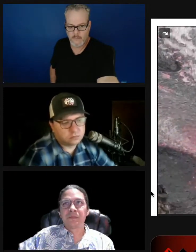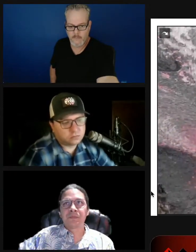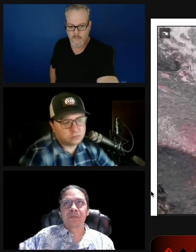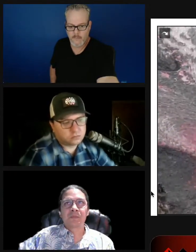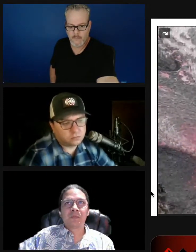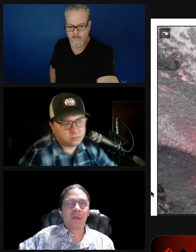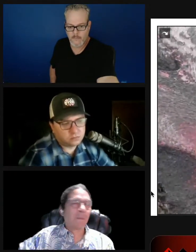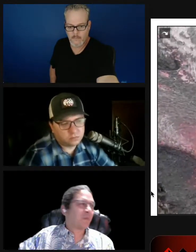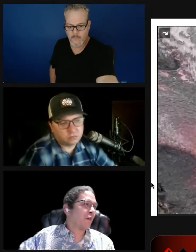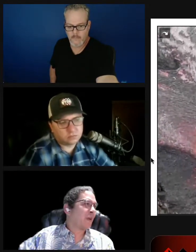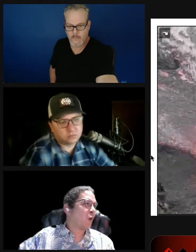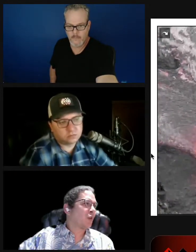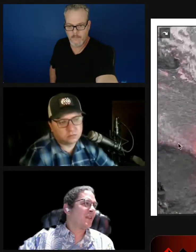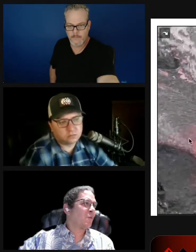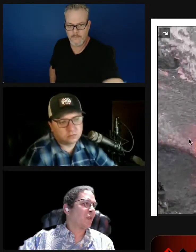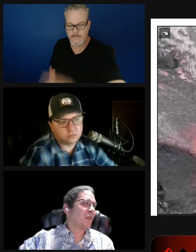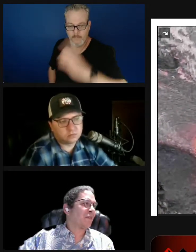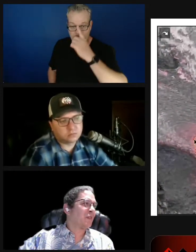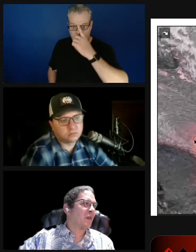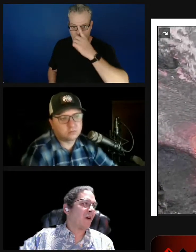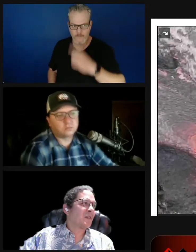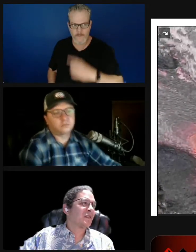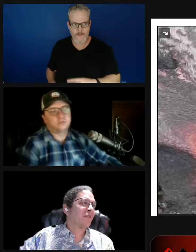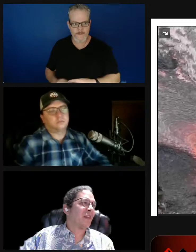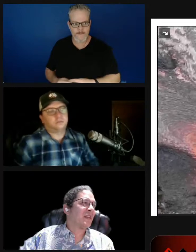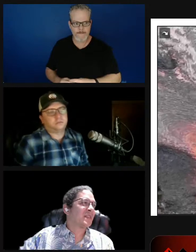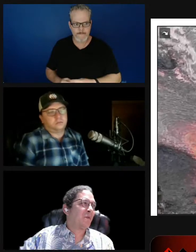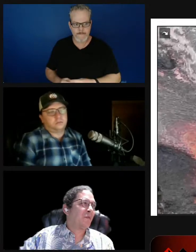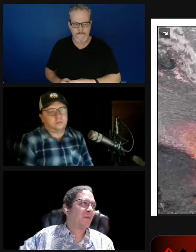channels. Very quickly, within a few